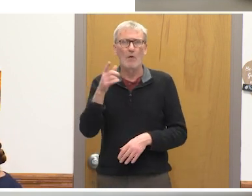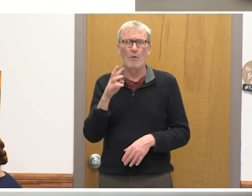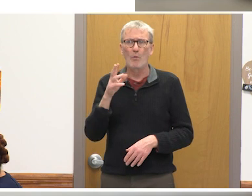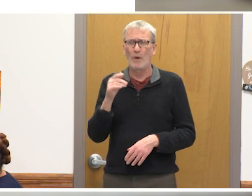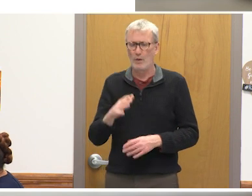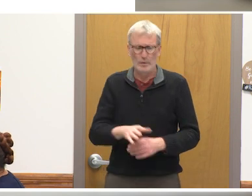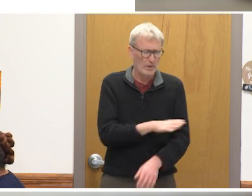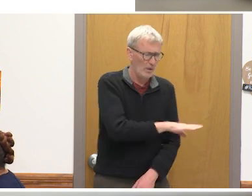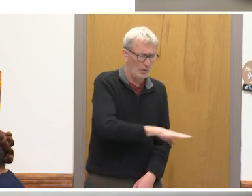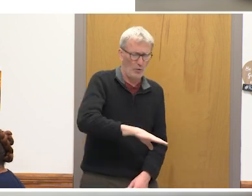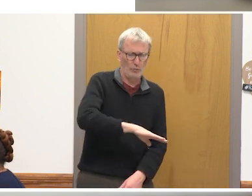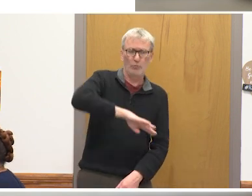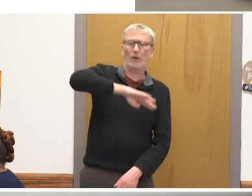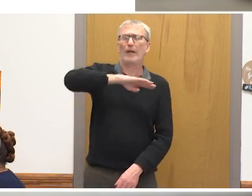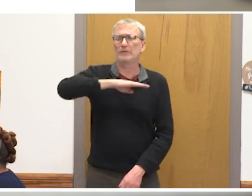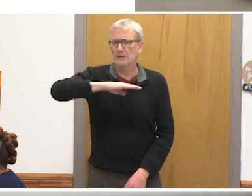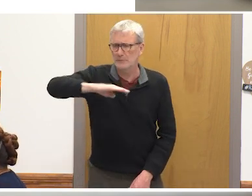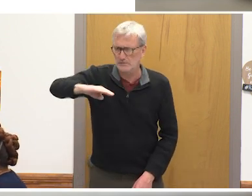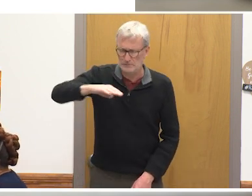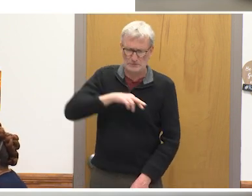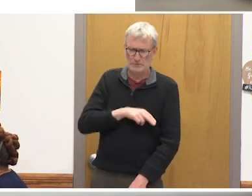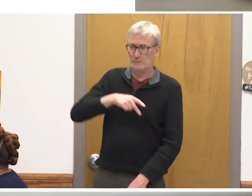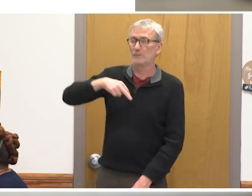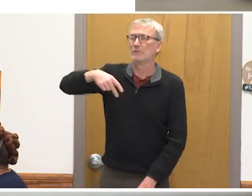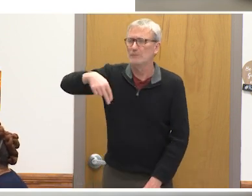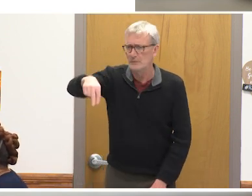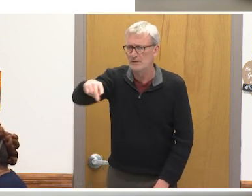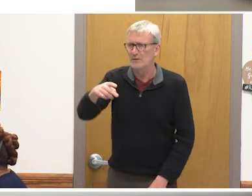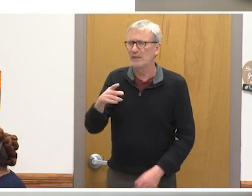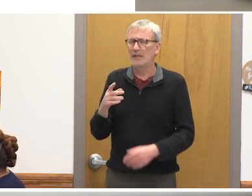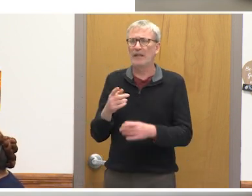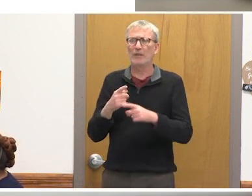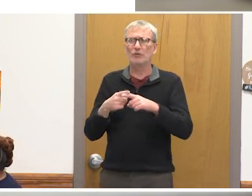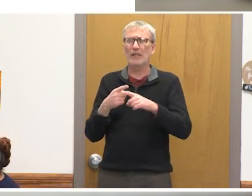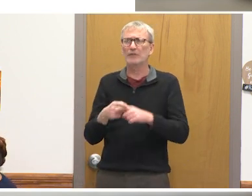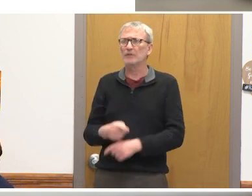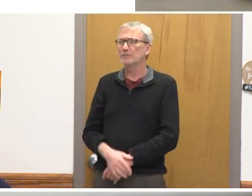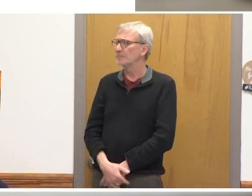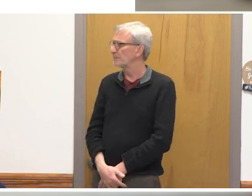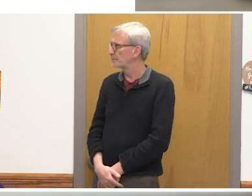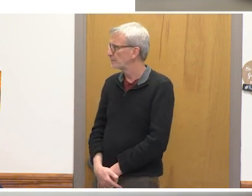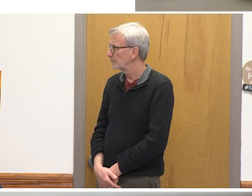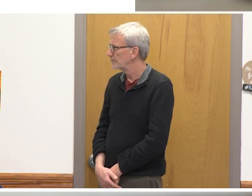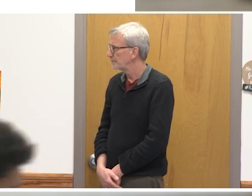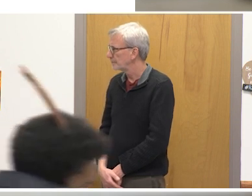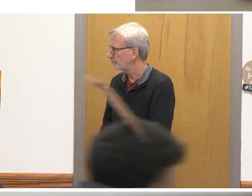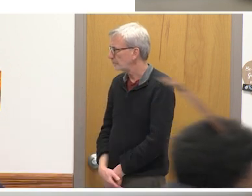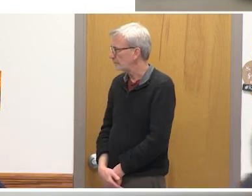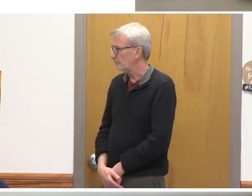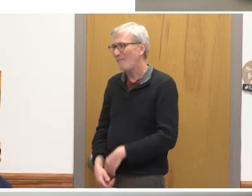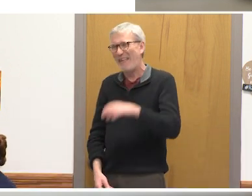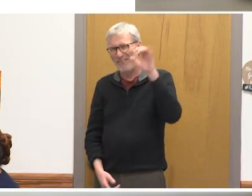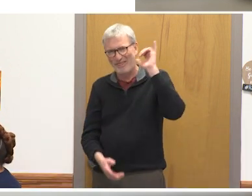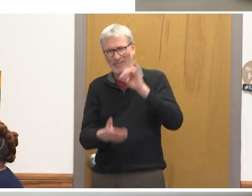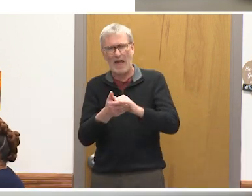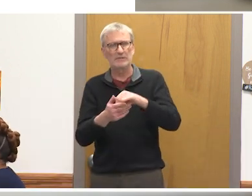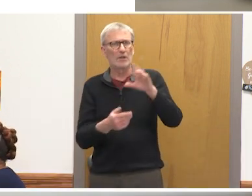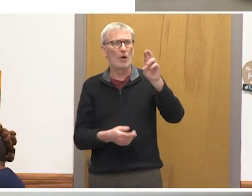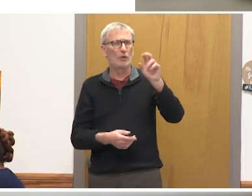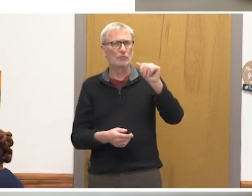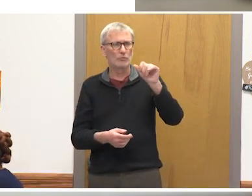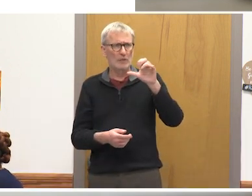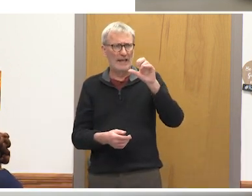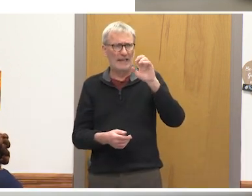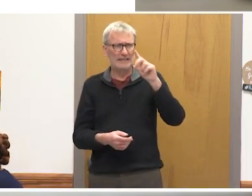raised intersection. So you can see, just one more second, sorry. You can see here as an example of a raised intersection that